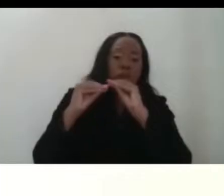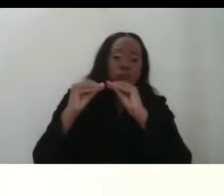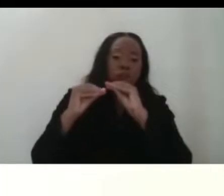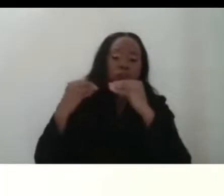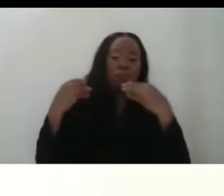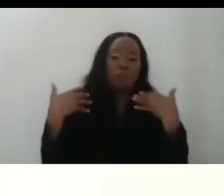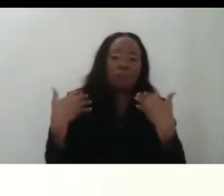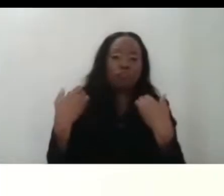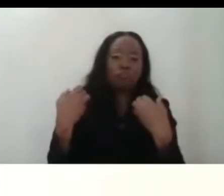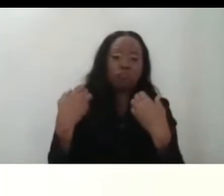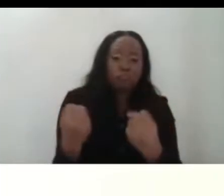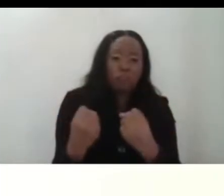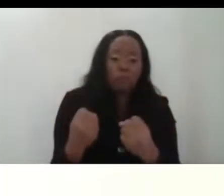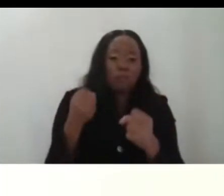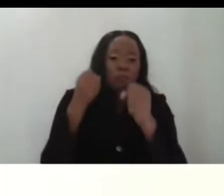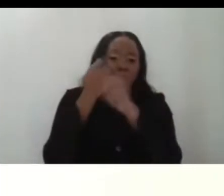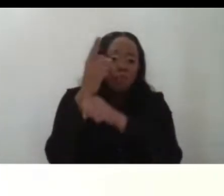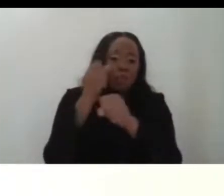Year after year.